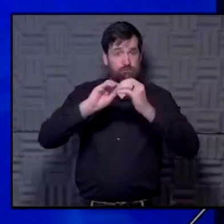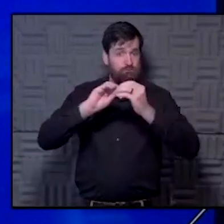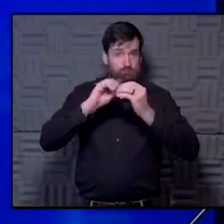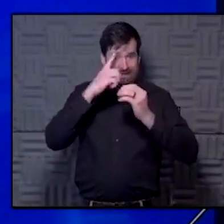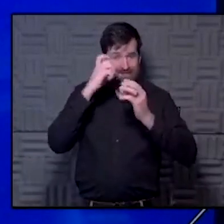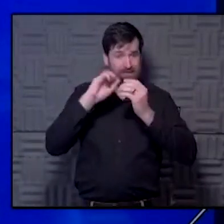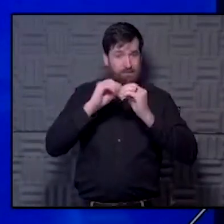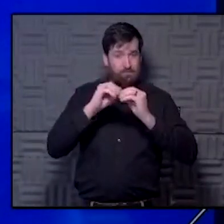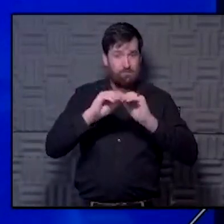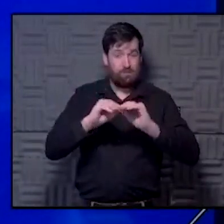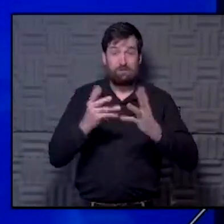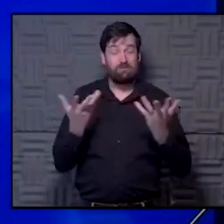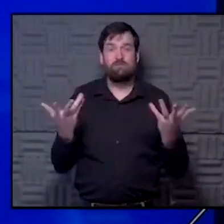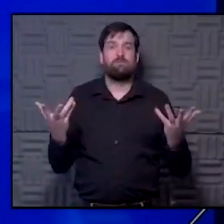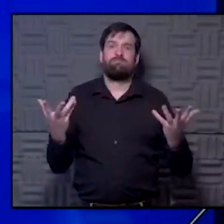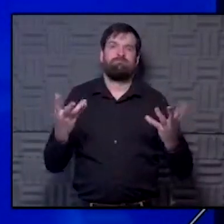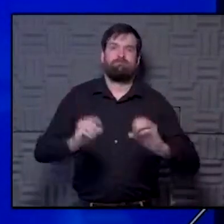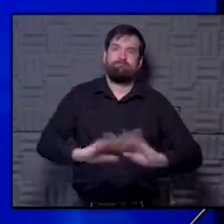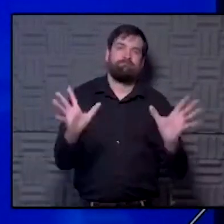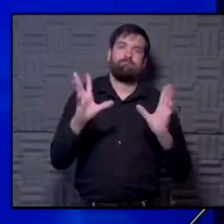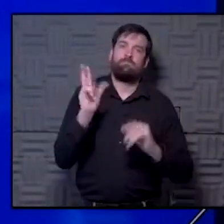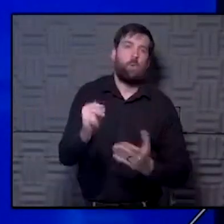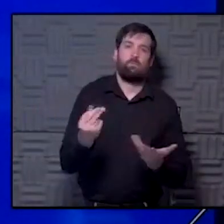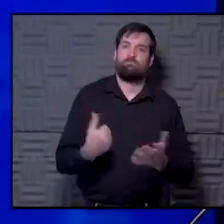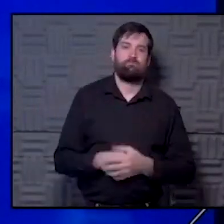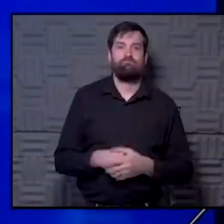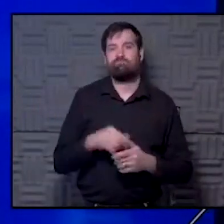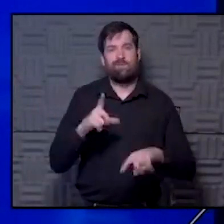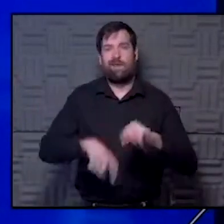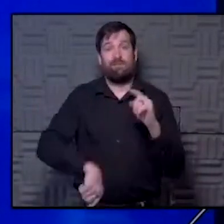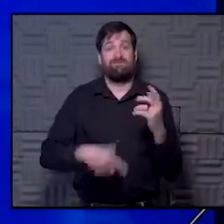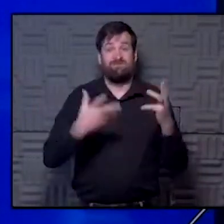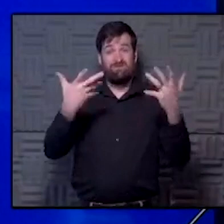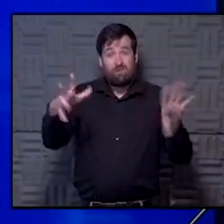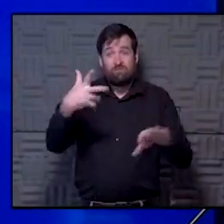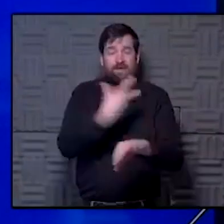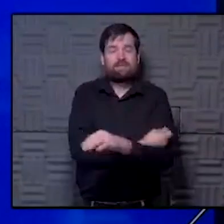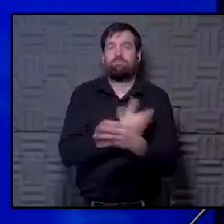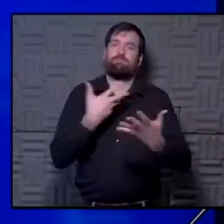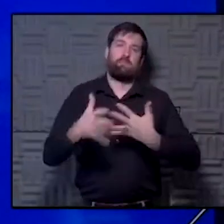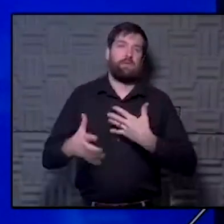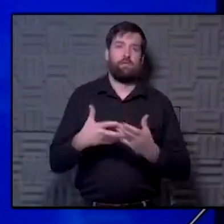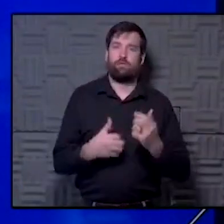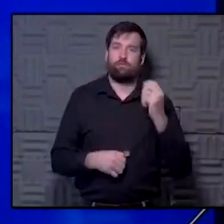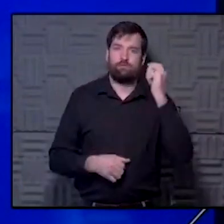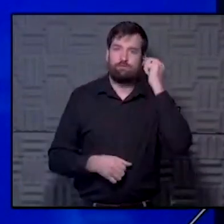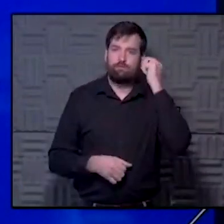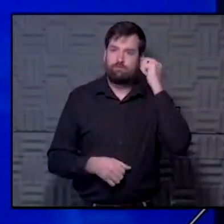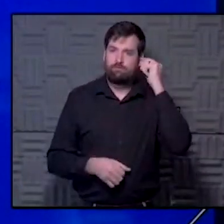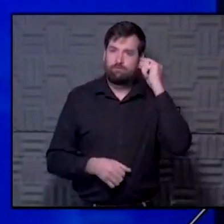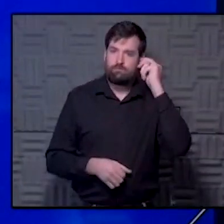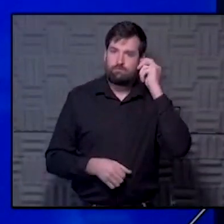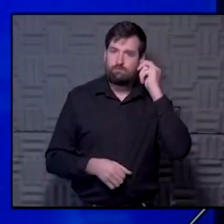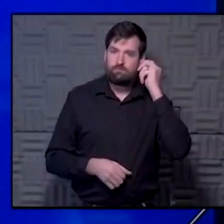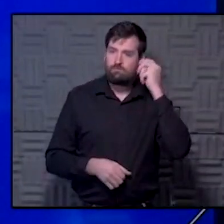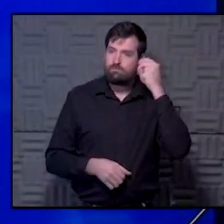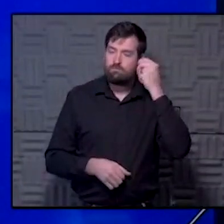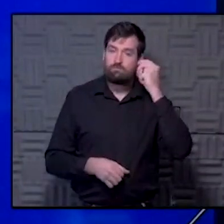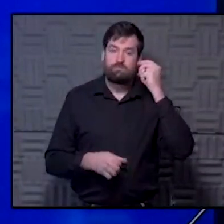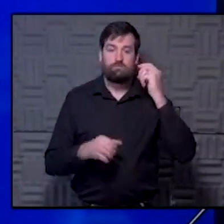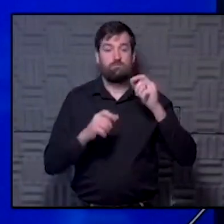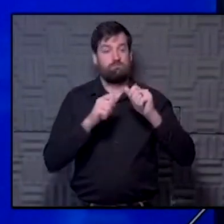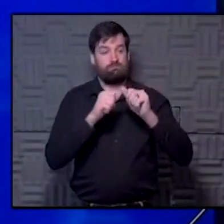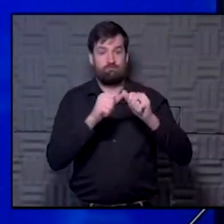say the very, very clear answer to that is no, even those who've been vaccinated. We continue to talk about the fact that it